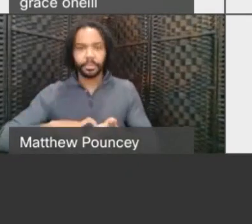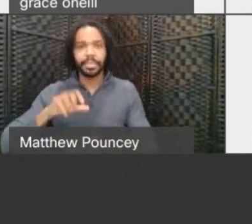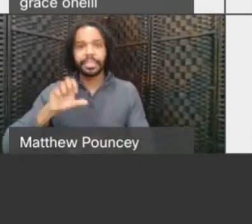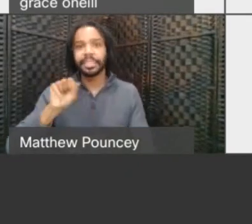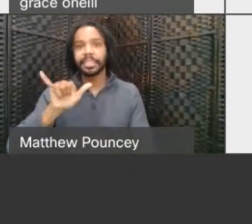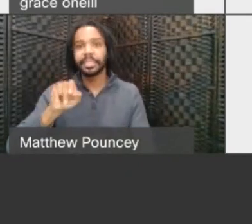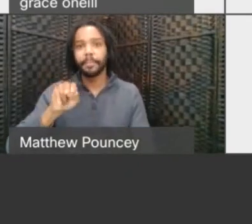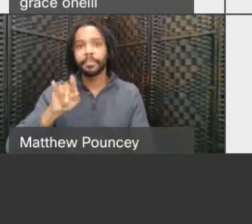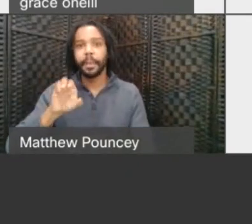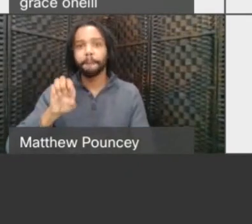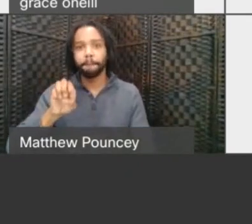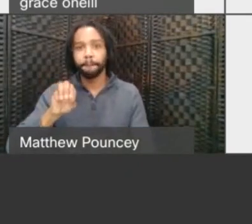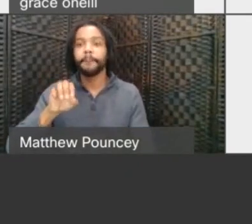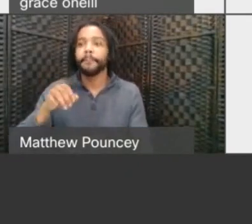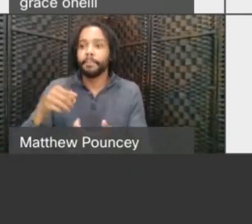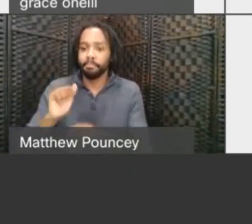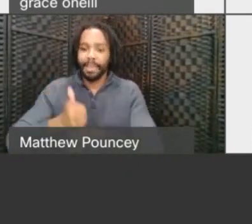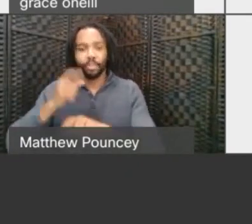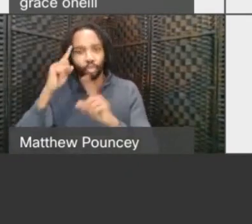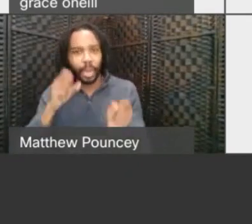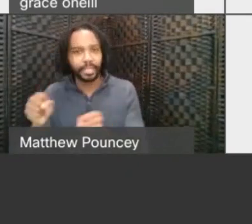individuals. Thank you.